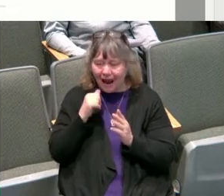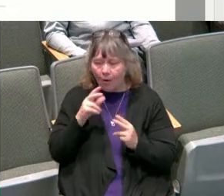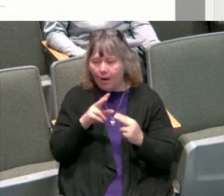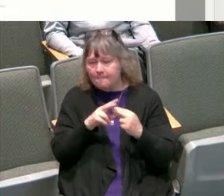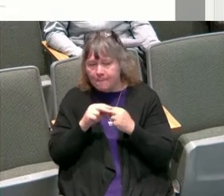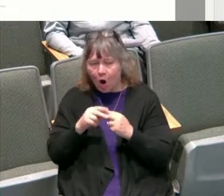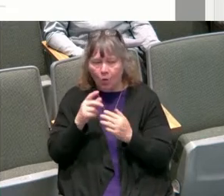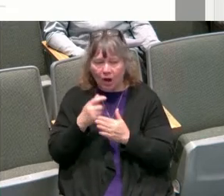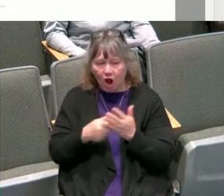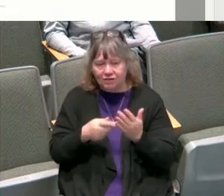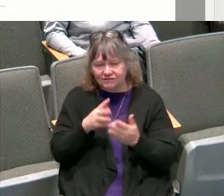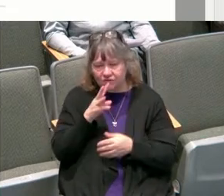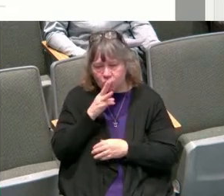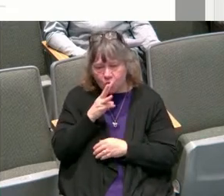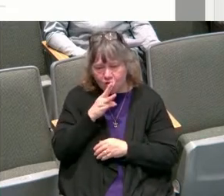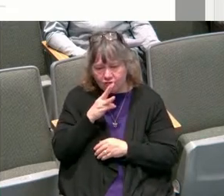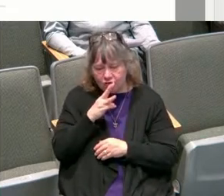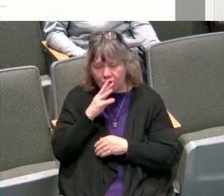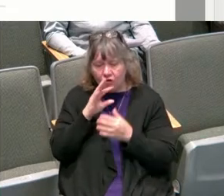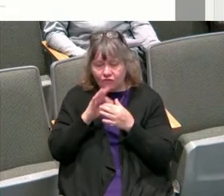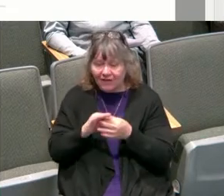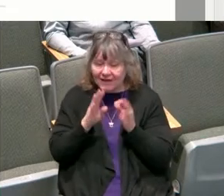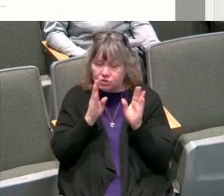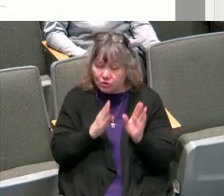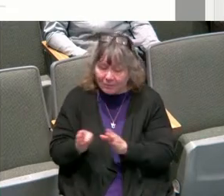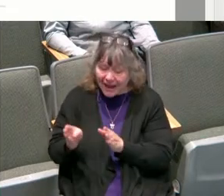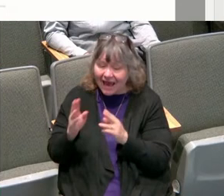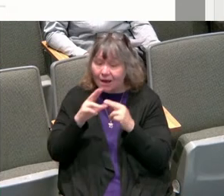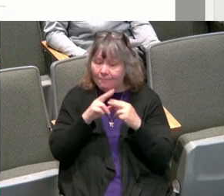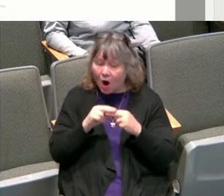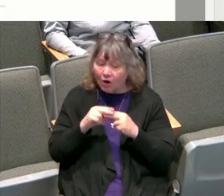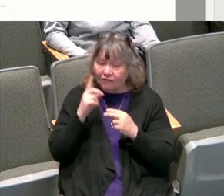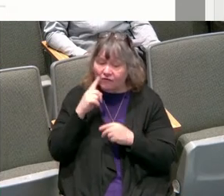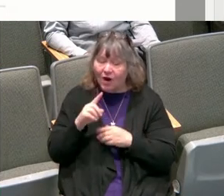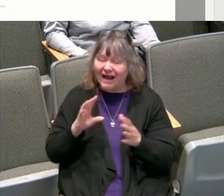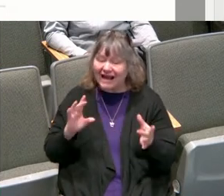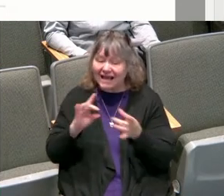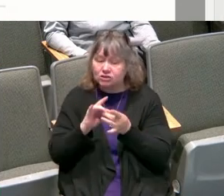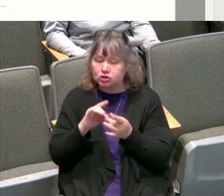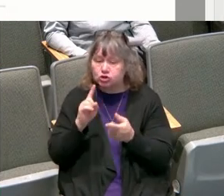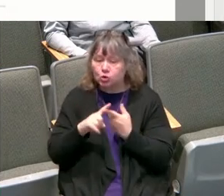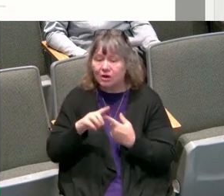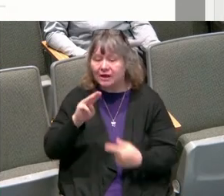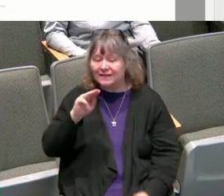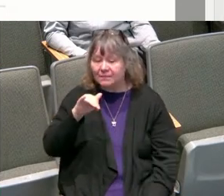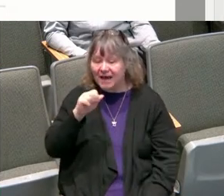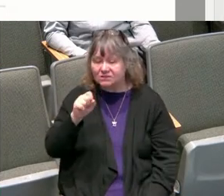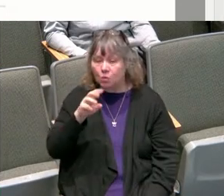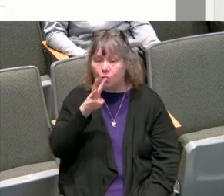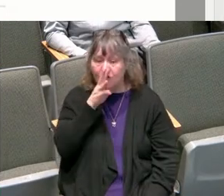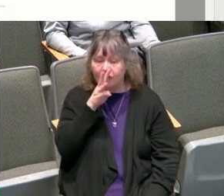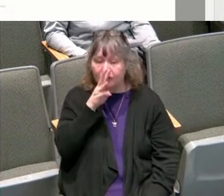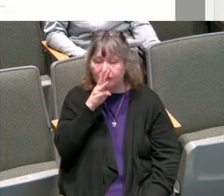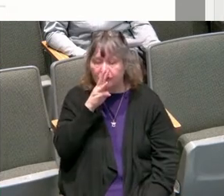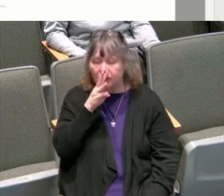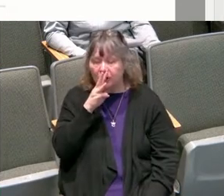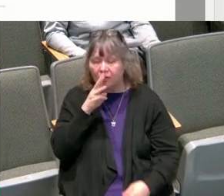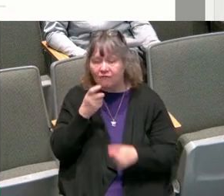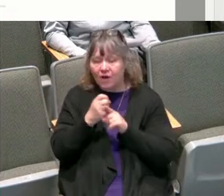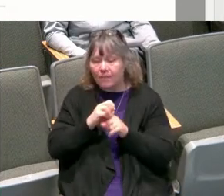for the water Enterprise related to the planned borrowing for a connection to the Mass Water Resources Authority water supply at the Quabbin